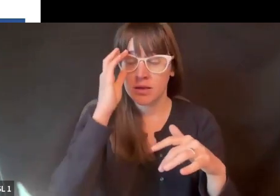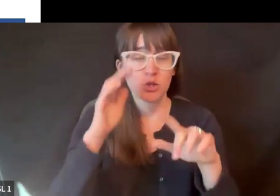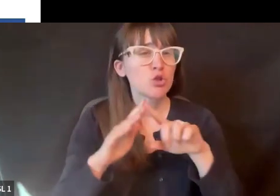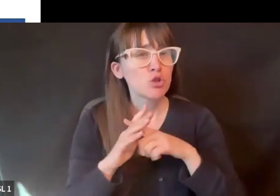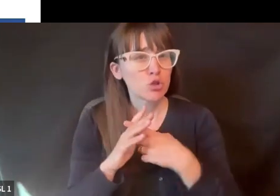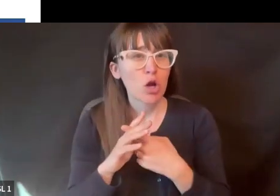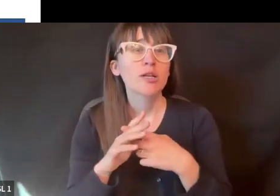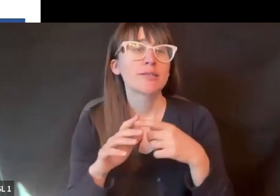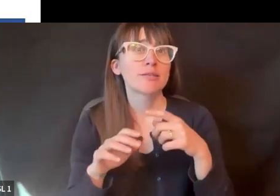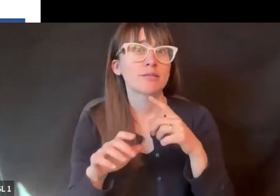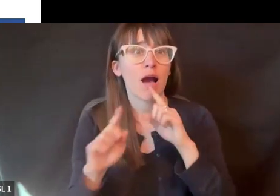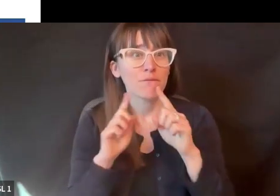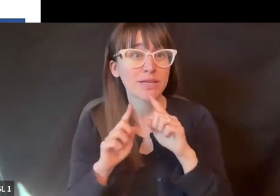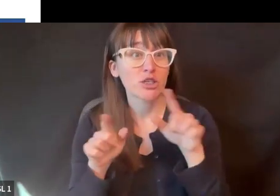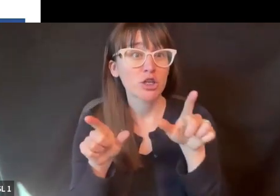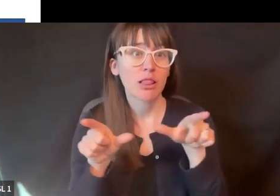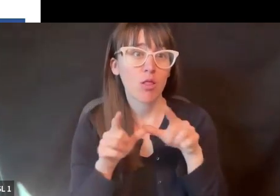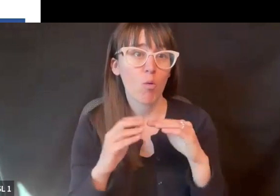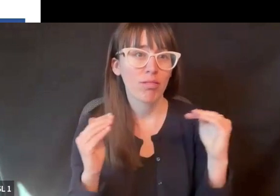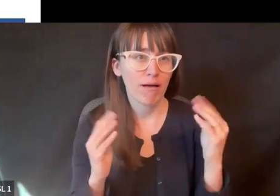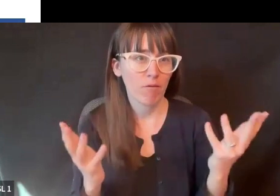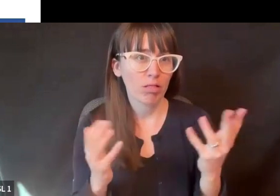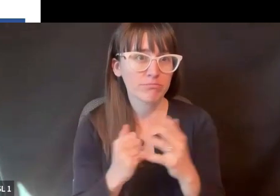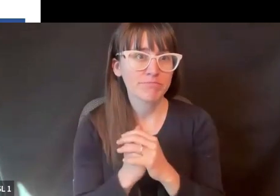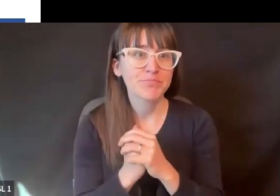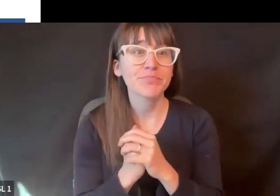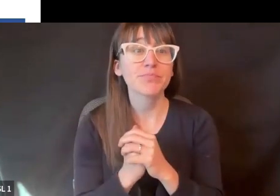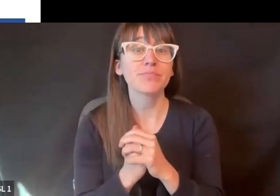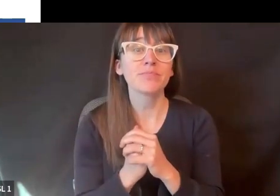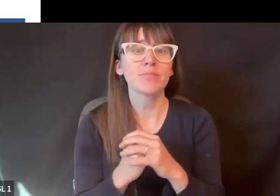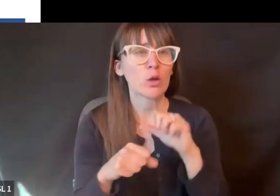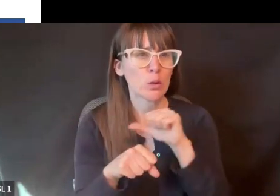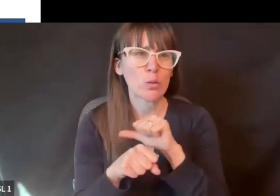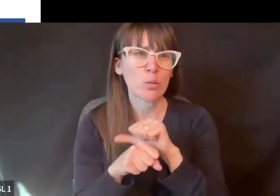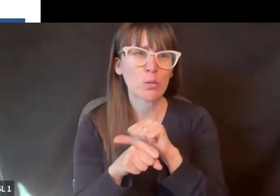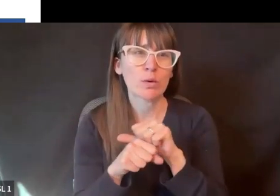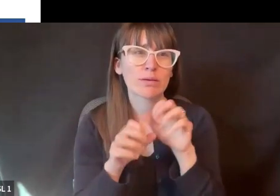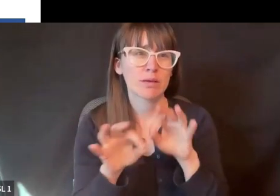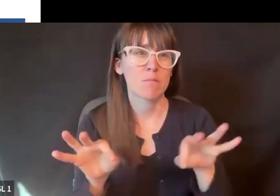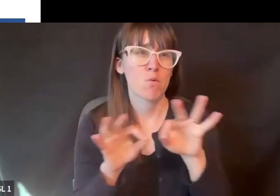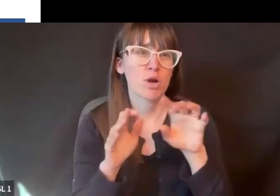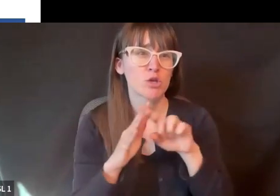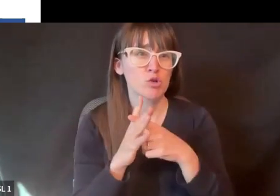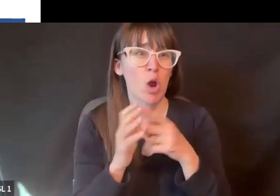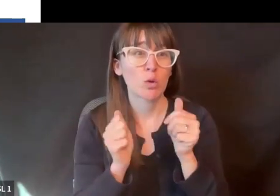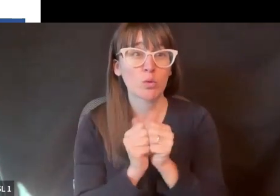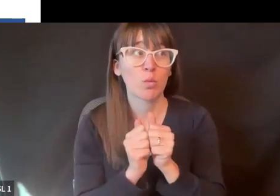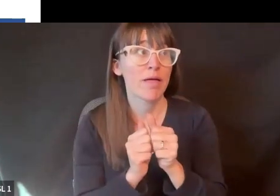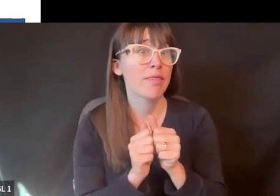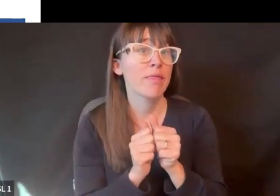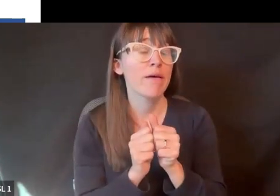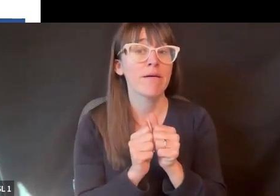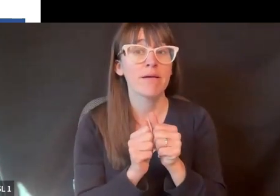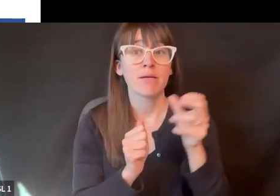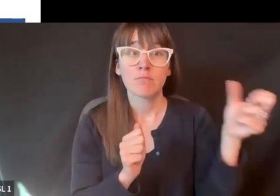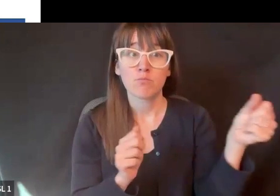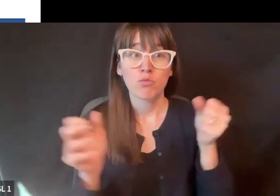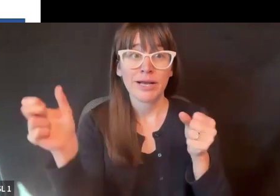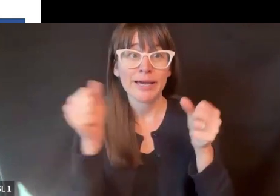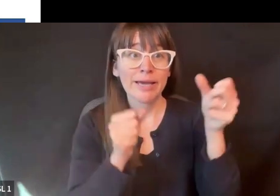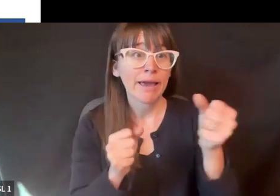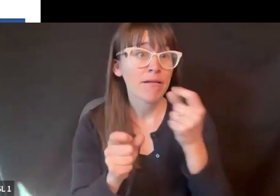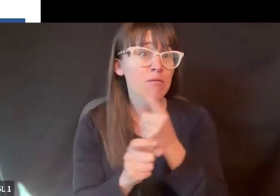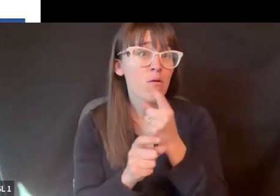and the work started at the local level. Okay, and that work really started with bringing the